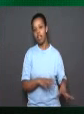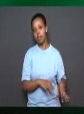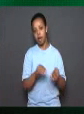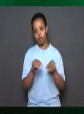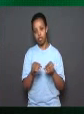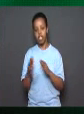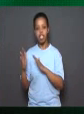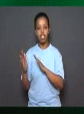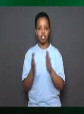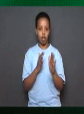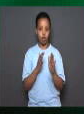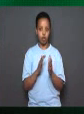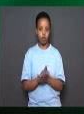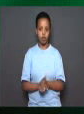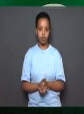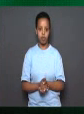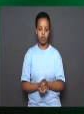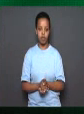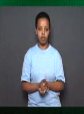Students, let's get ready.